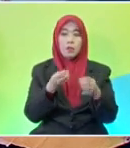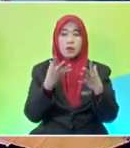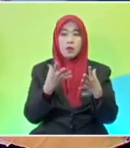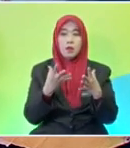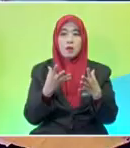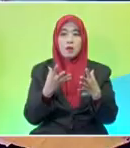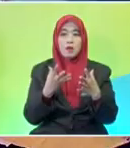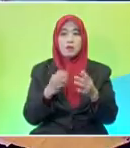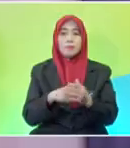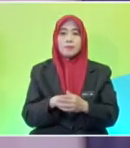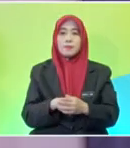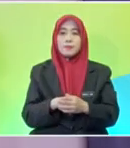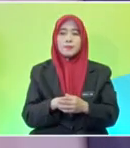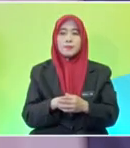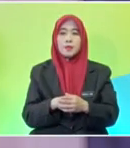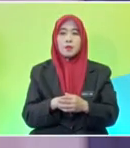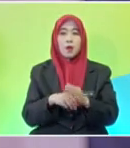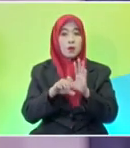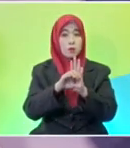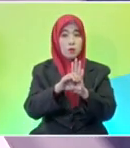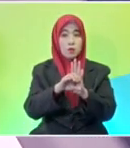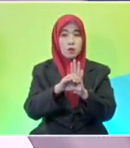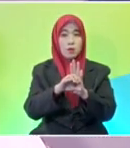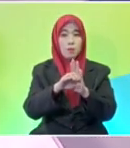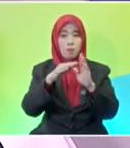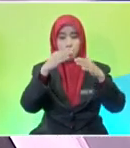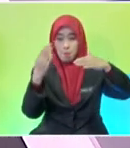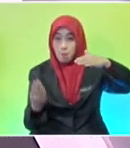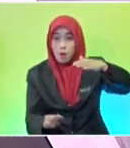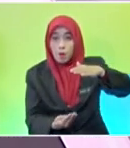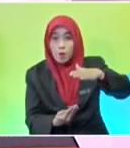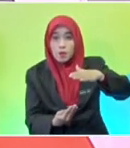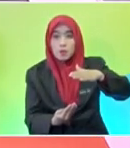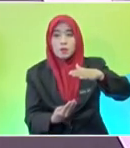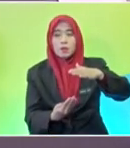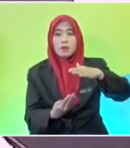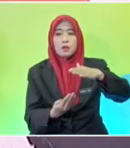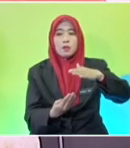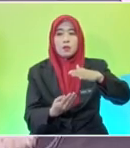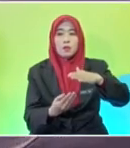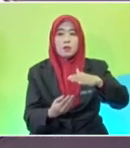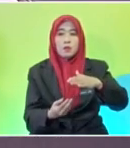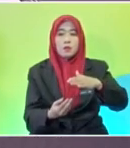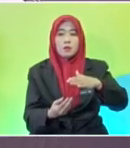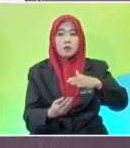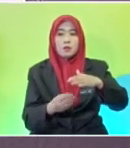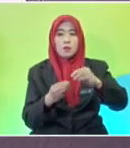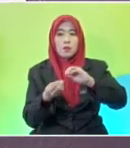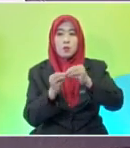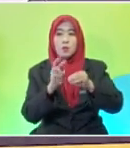so it goes down. Take more amount of it. Okay? Okay. For example, the bottom one, vegetables and fruits. Mm-mm. Okay, the second layer we see is